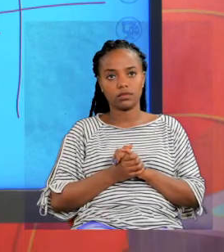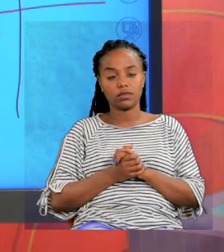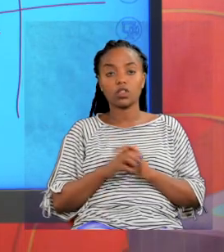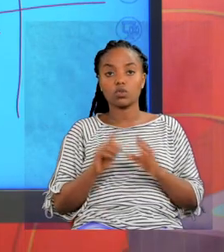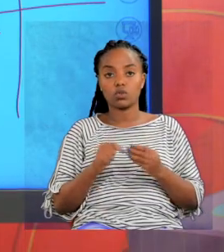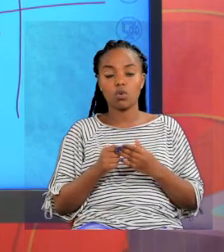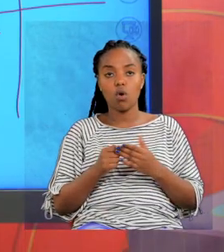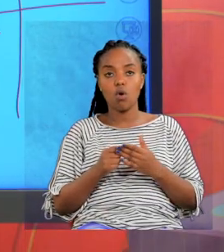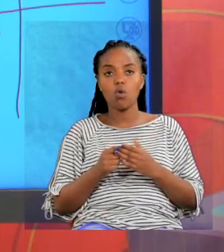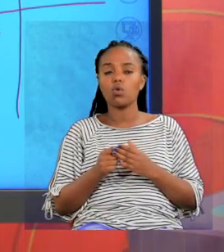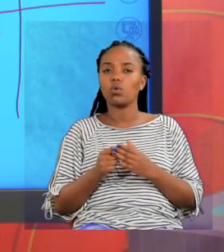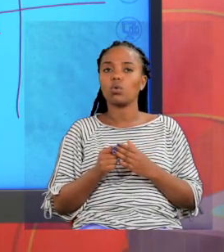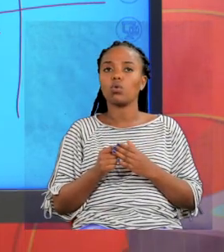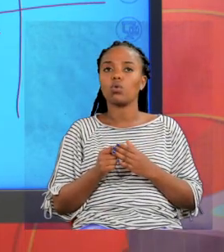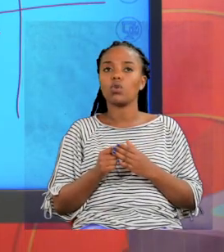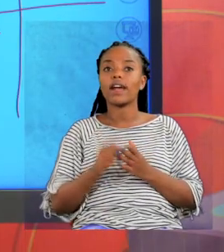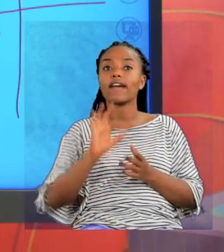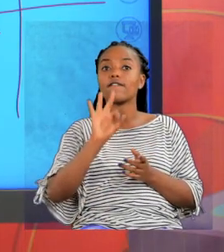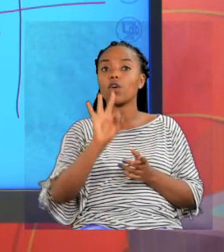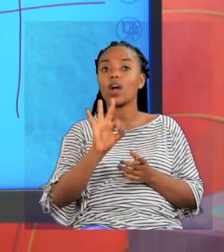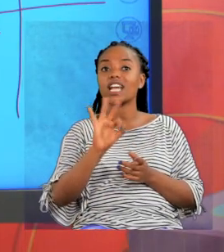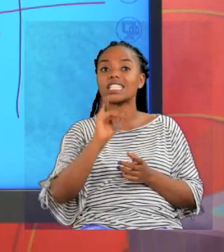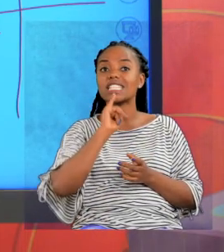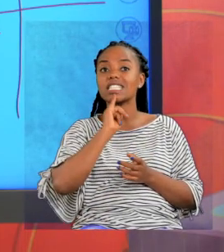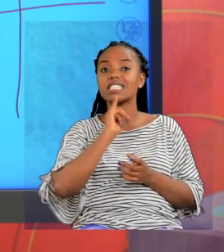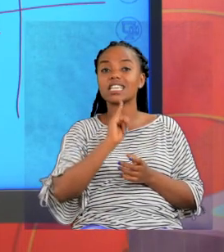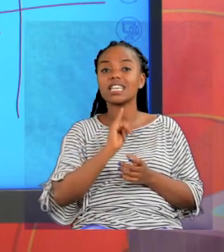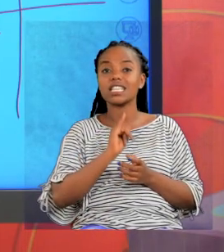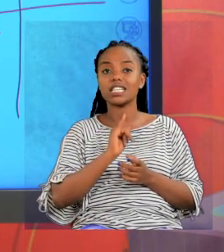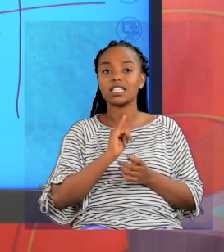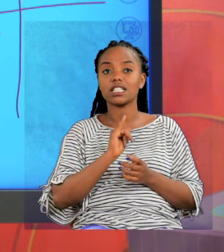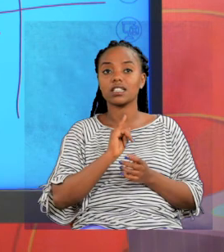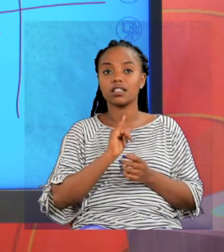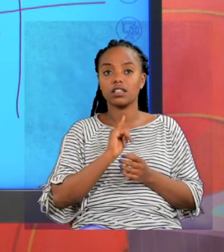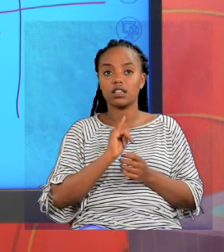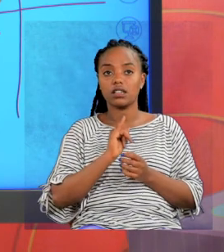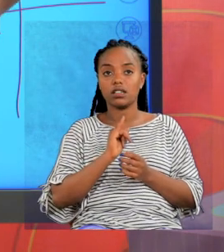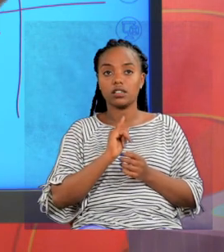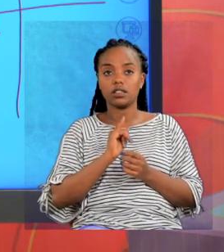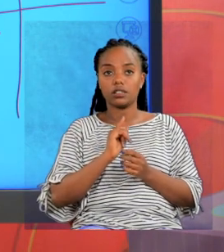So the focus is, it is this point